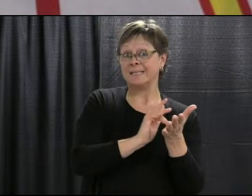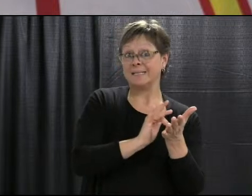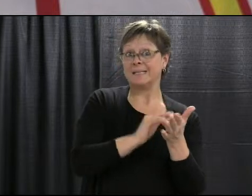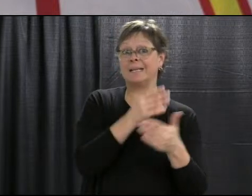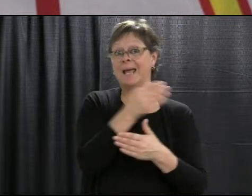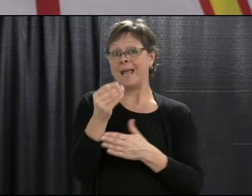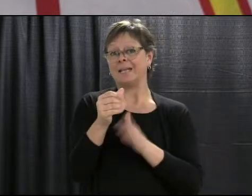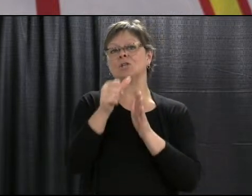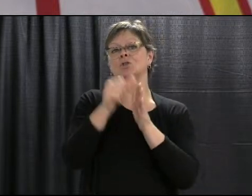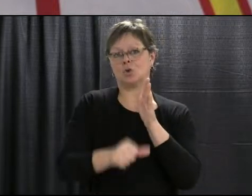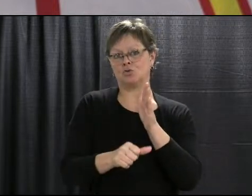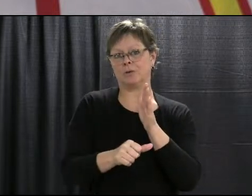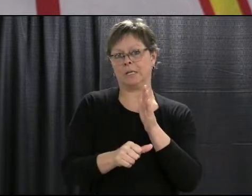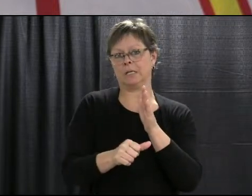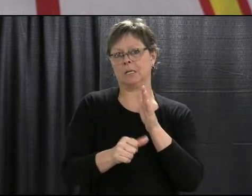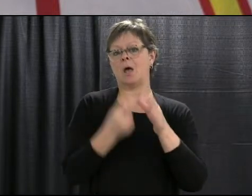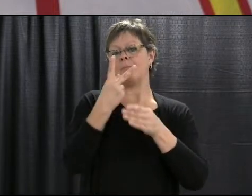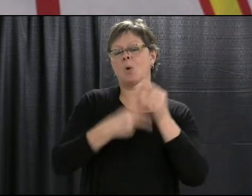and surgery.